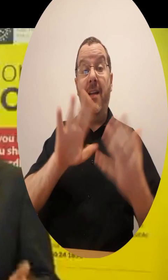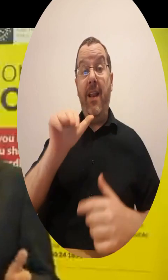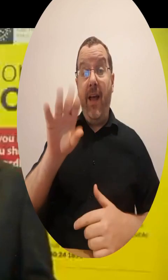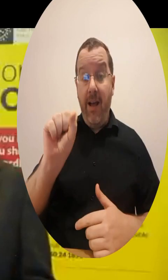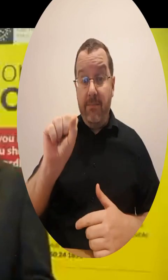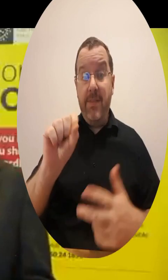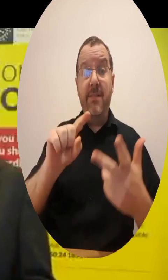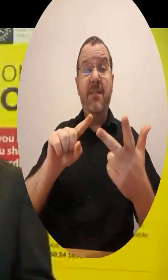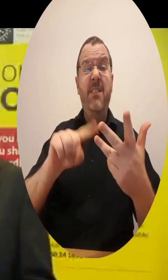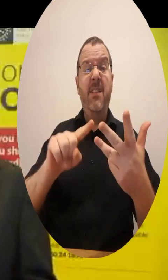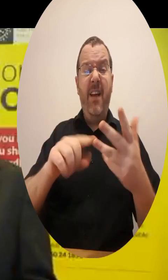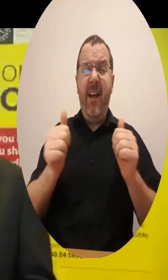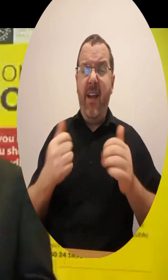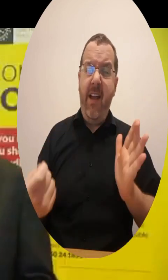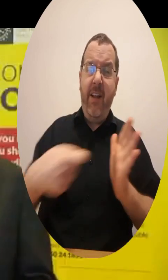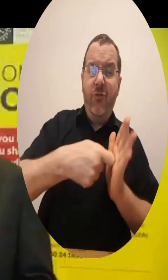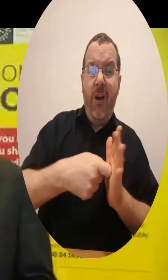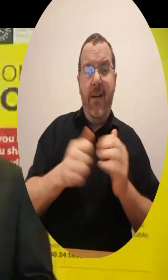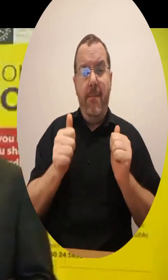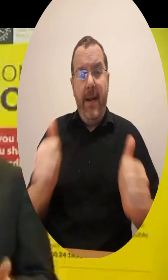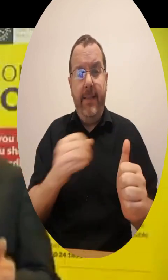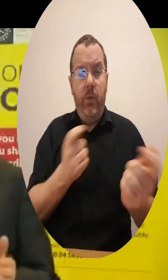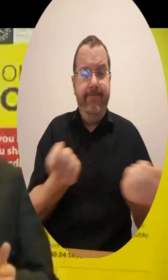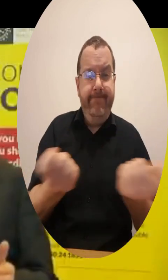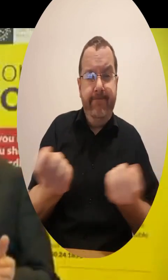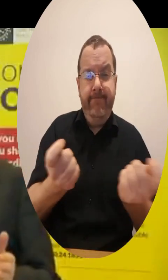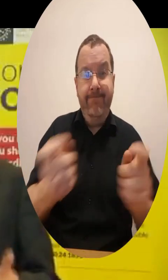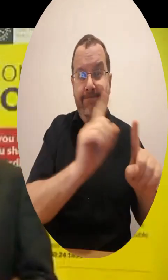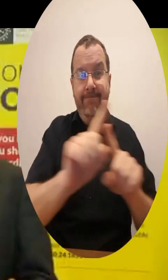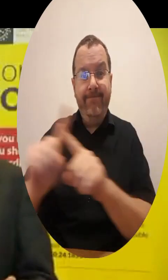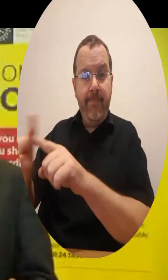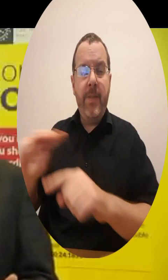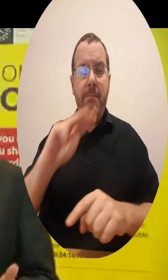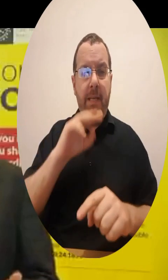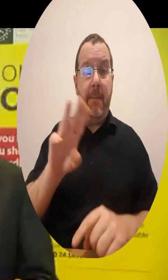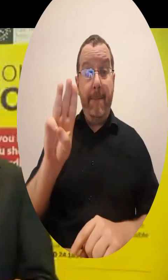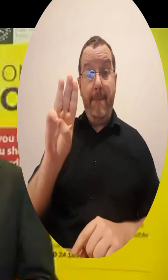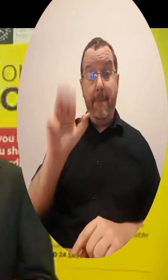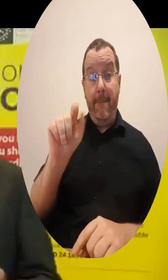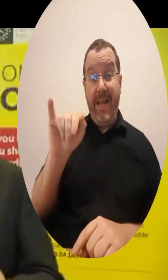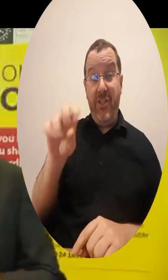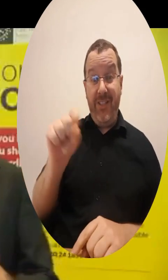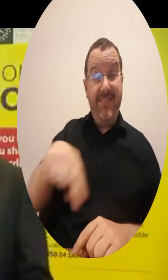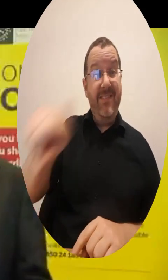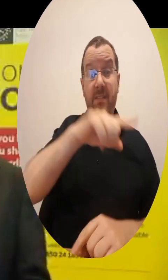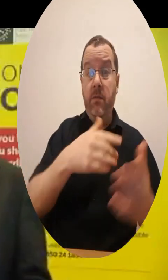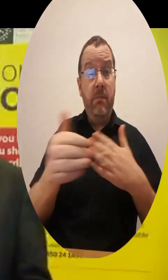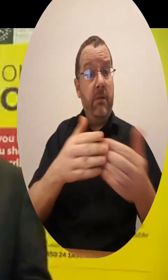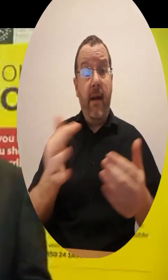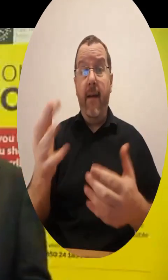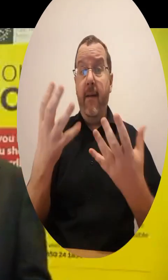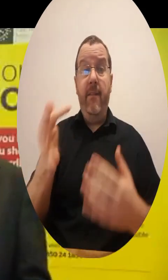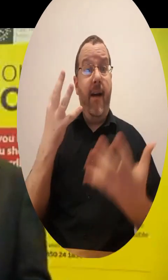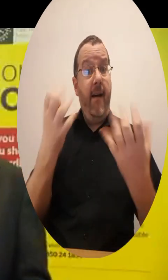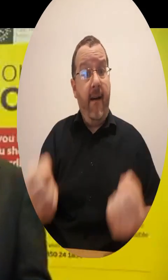capacity and valuable extra staff. So that's important. There's going to be equality of treatment for patients. So it doesn't matter whether